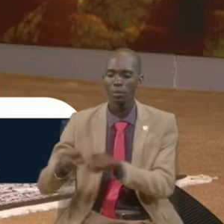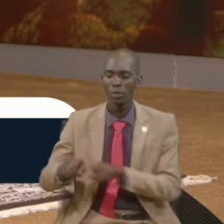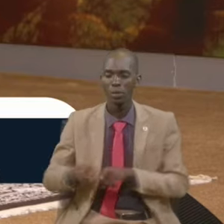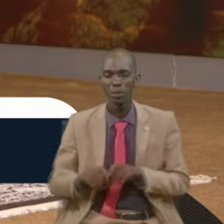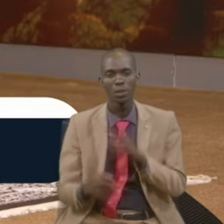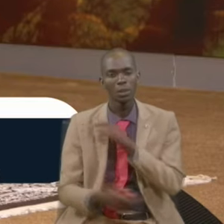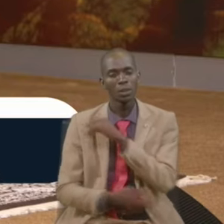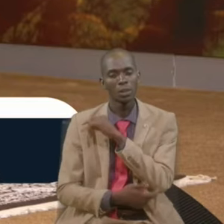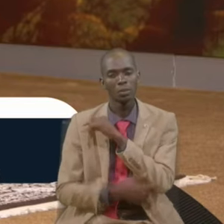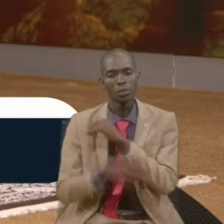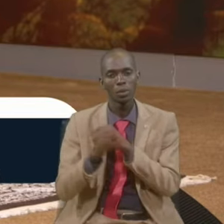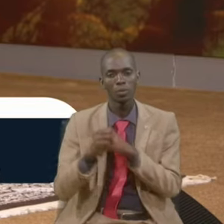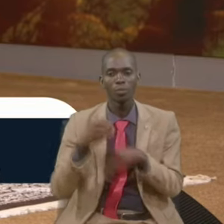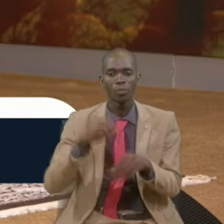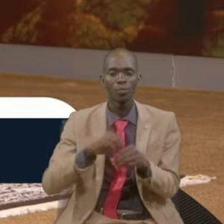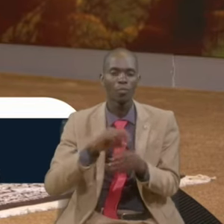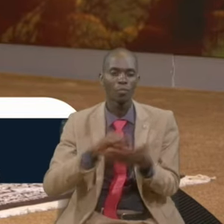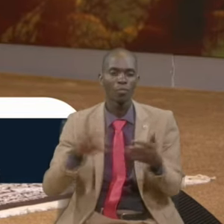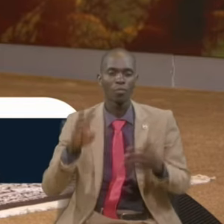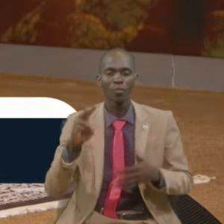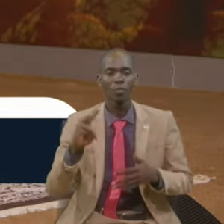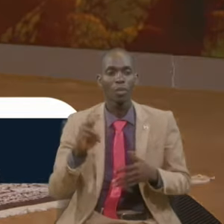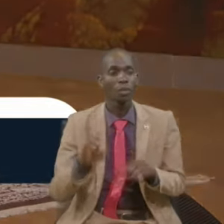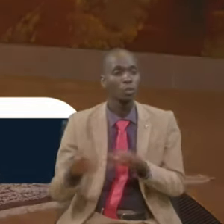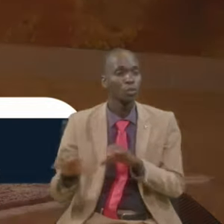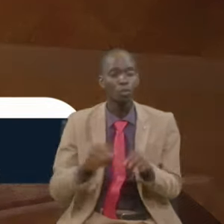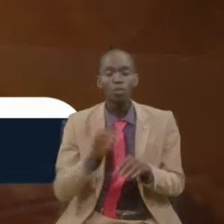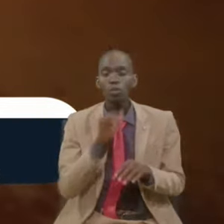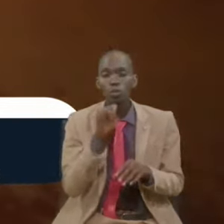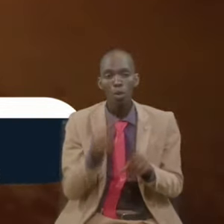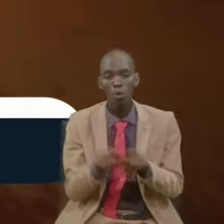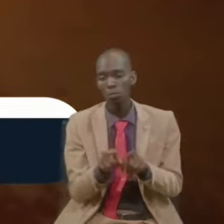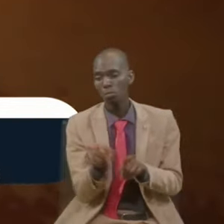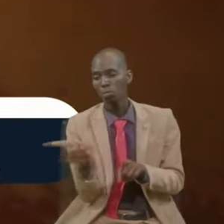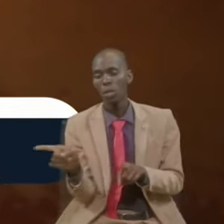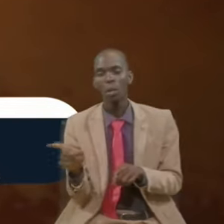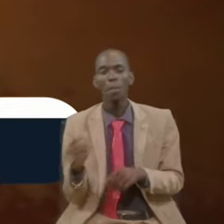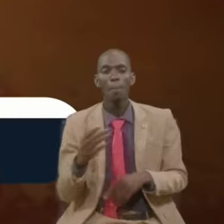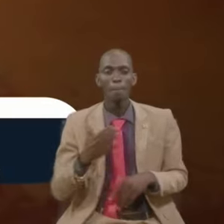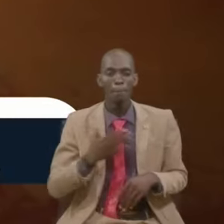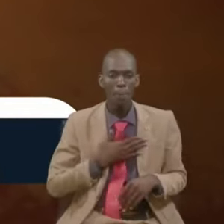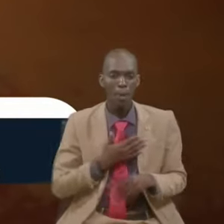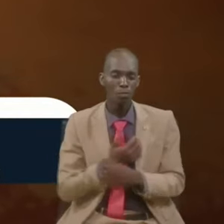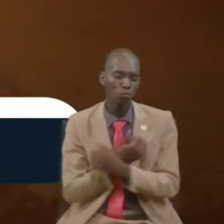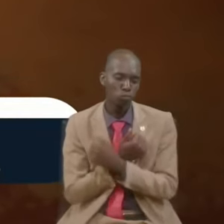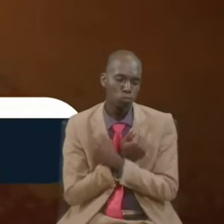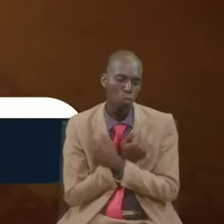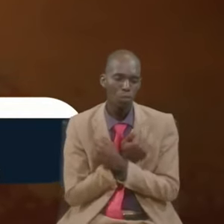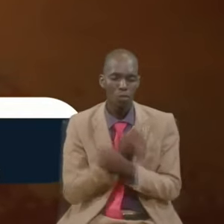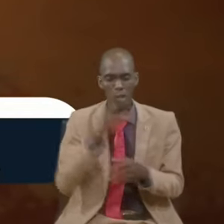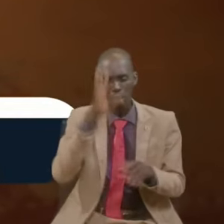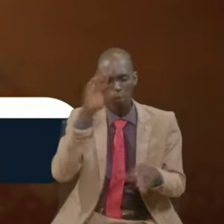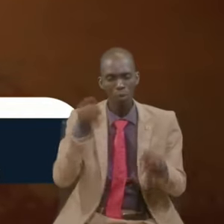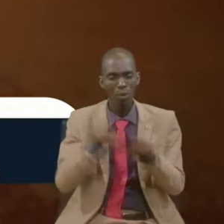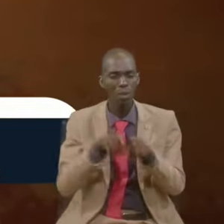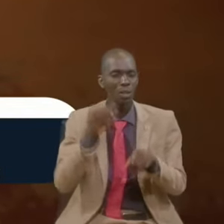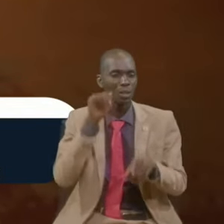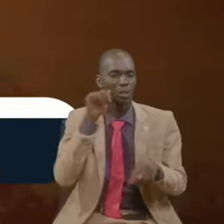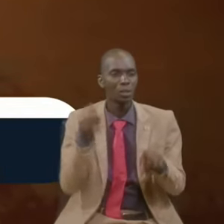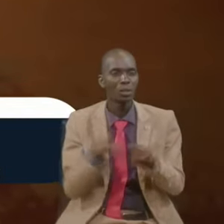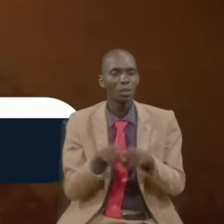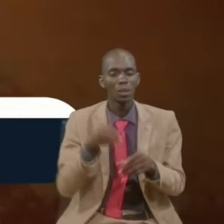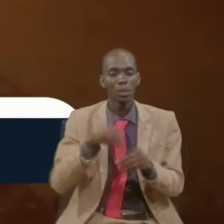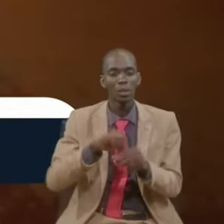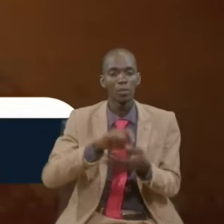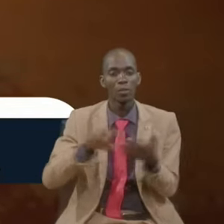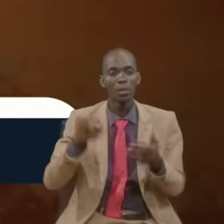verse 16. In verse 16, do not err, my beloved brethren. Look at verse 19. In